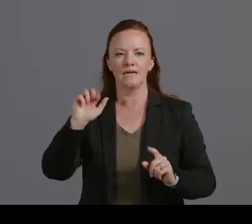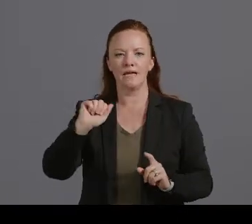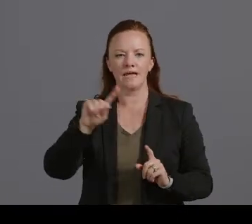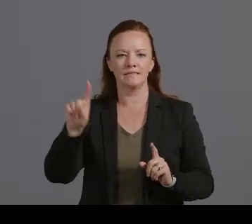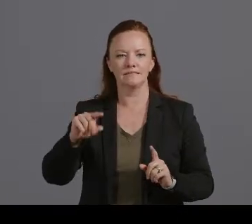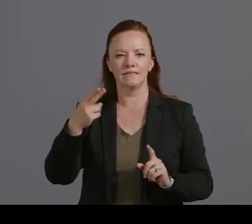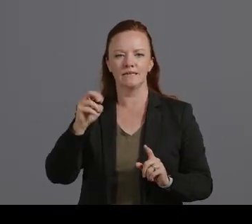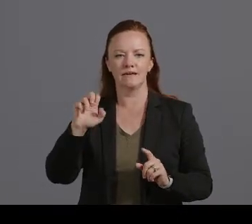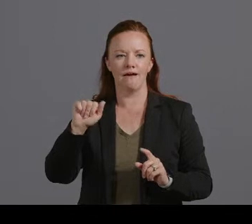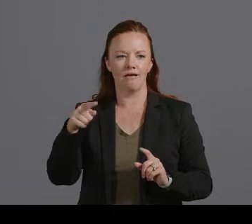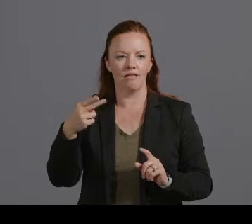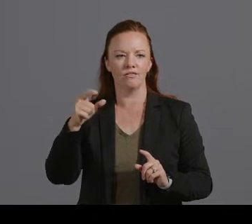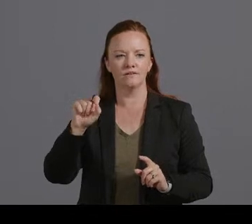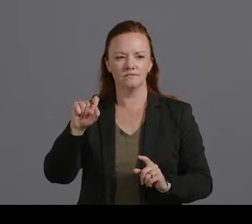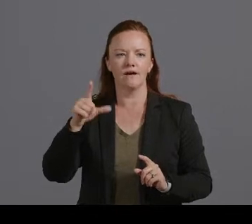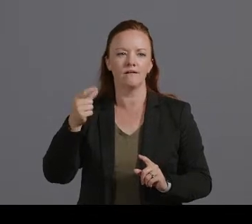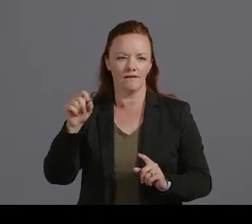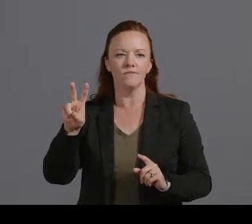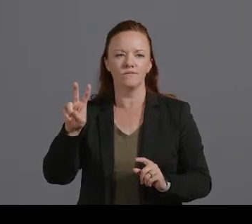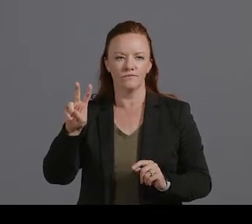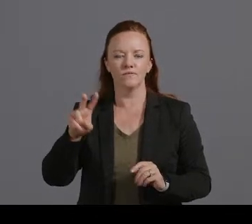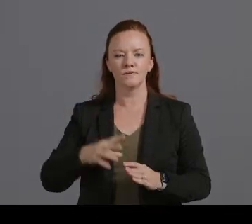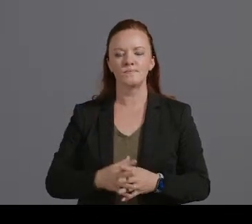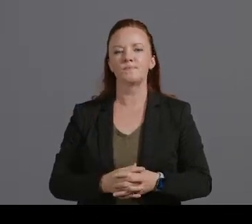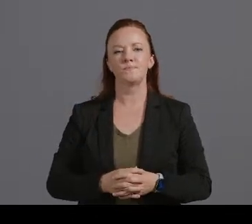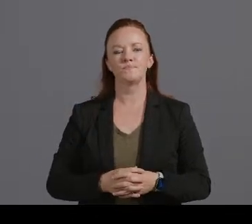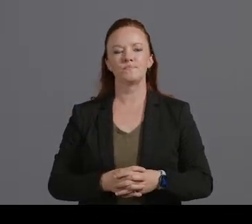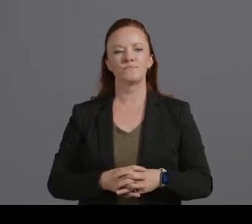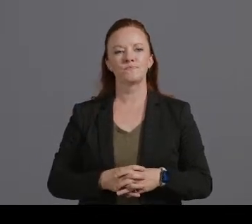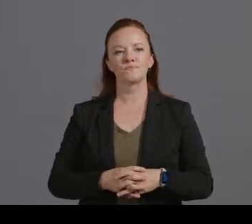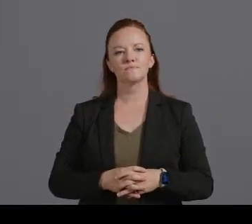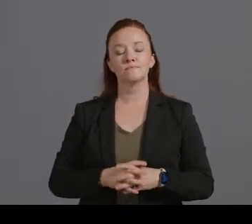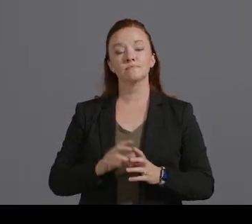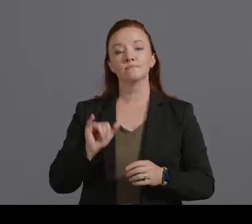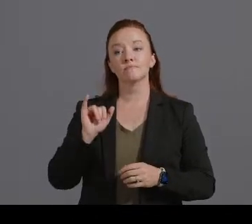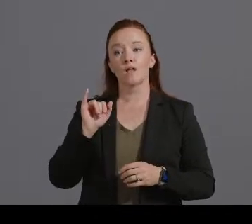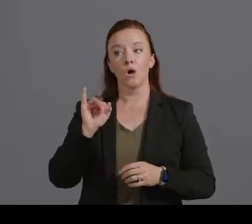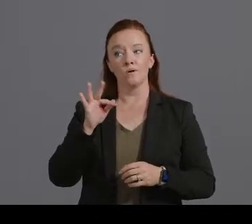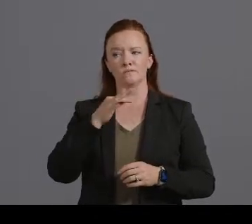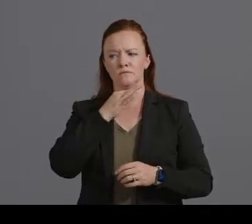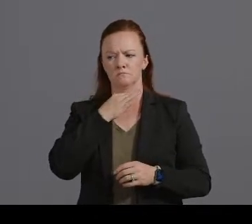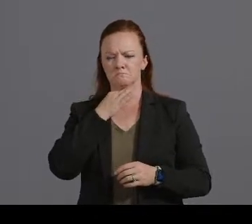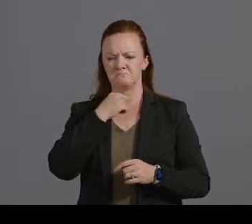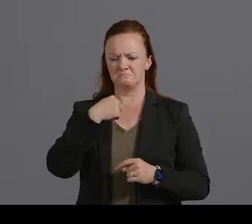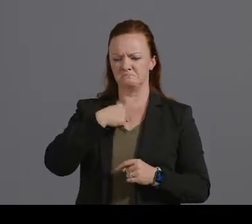azhealth.gov. And so if you have any questions, you